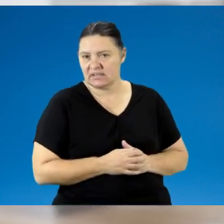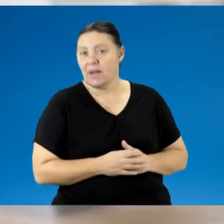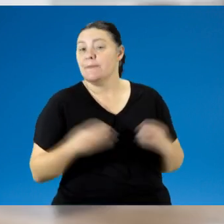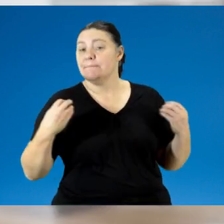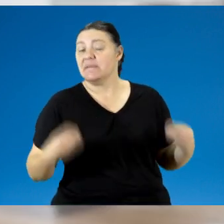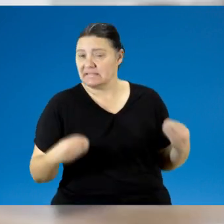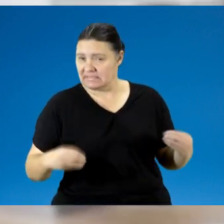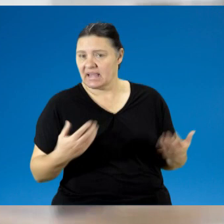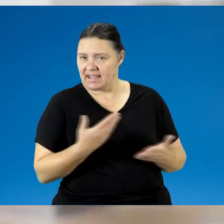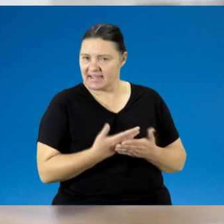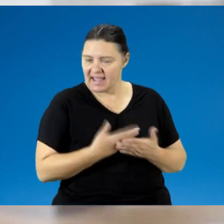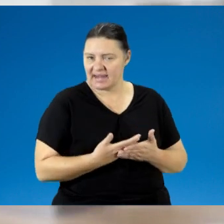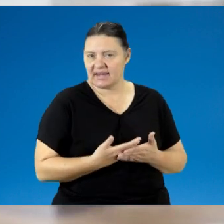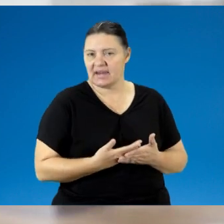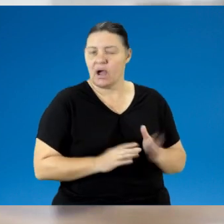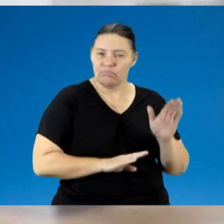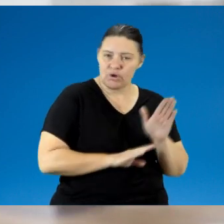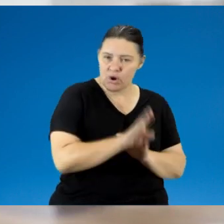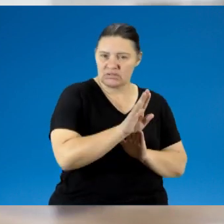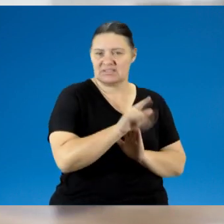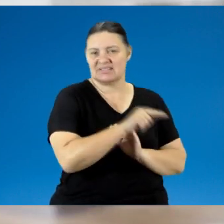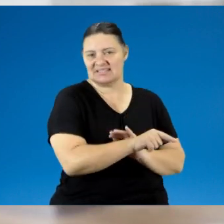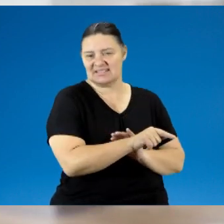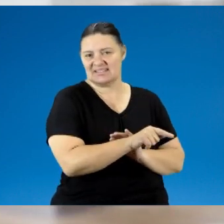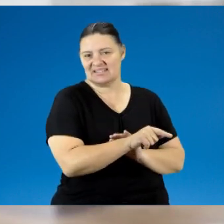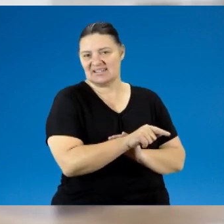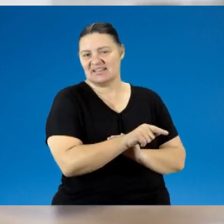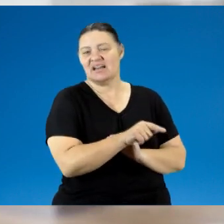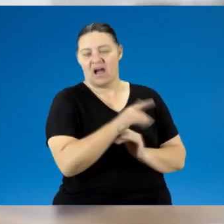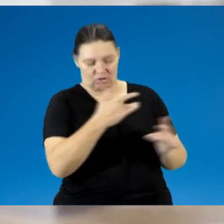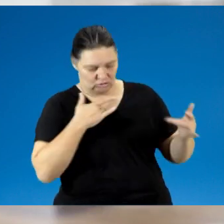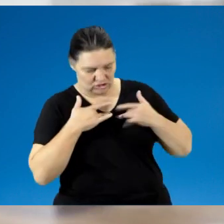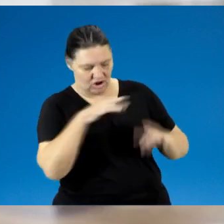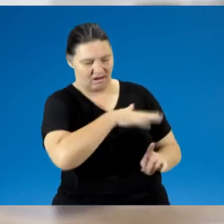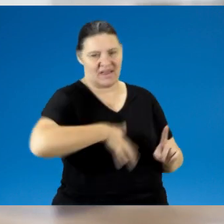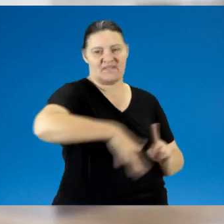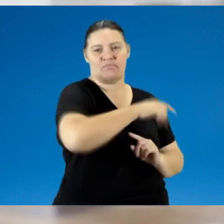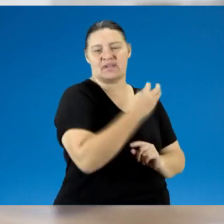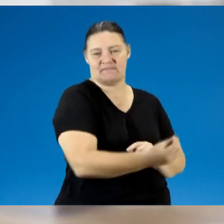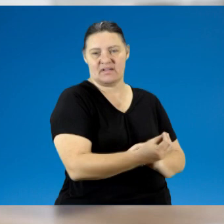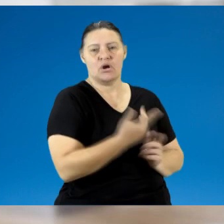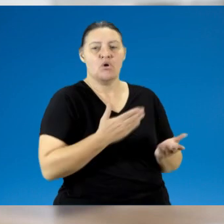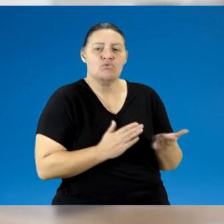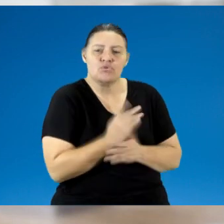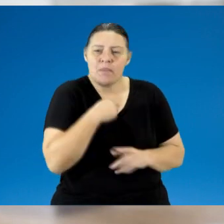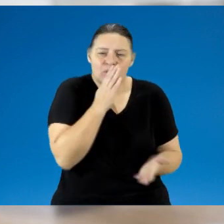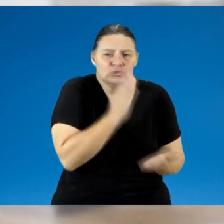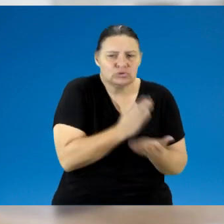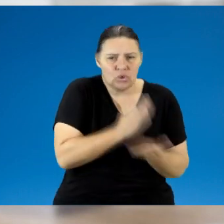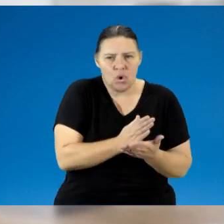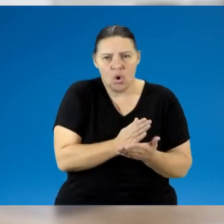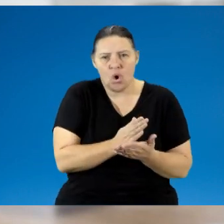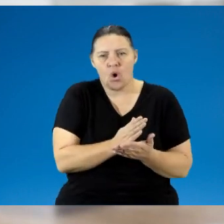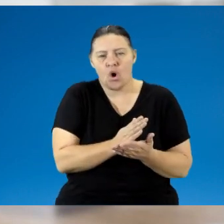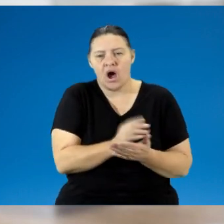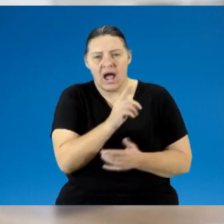as a business, we can be able to promote a cause that is a concern in a society by doing what? By making sure that